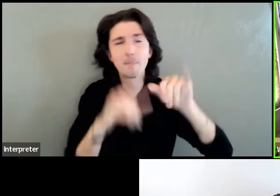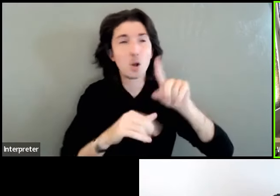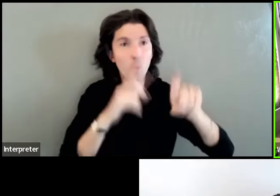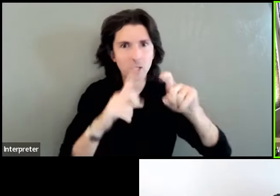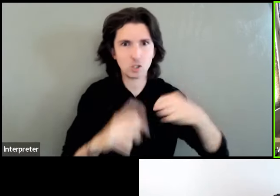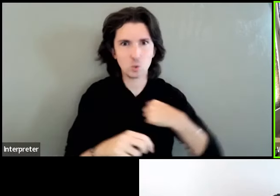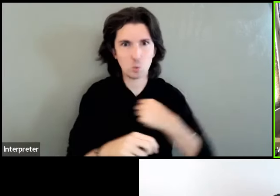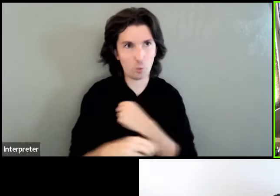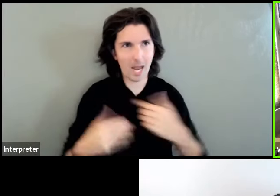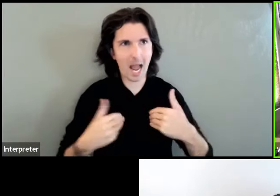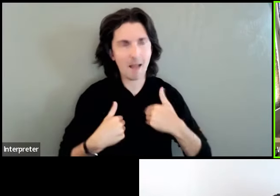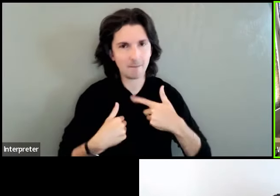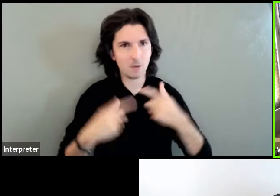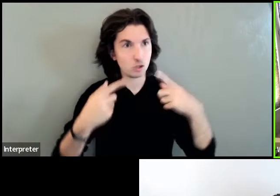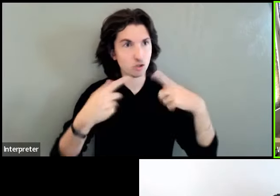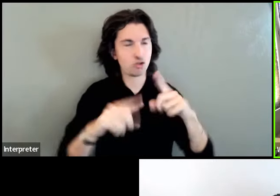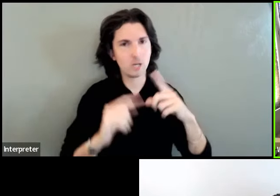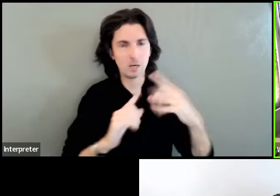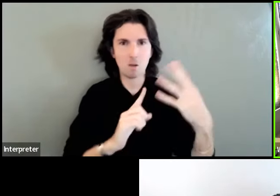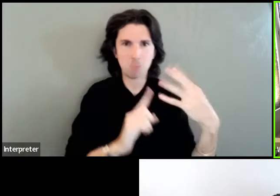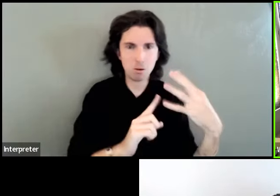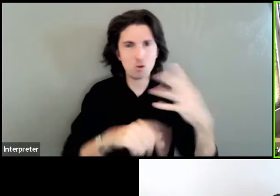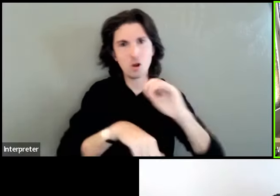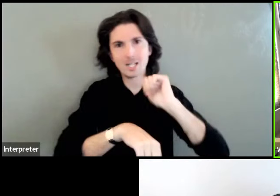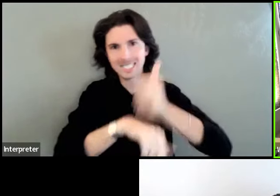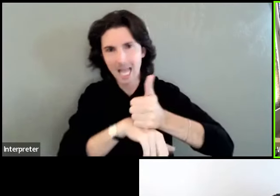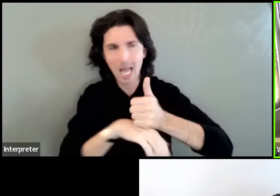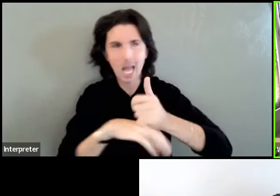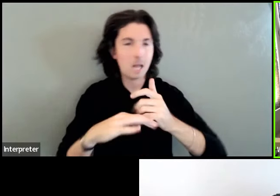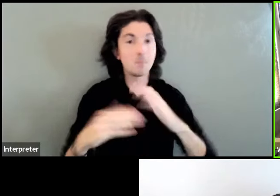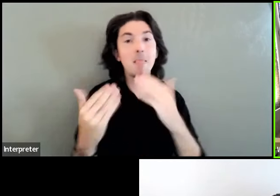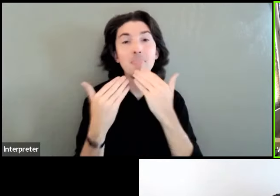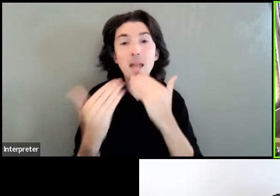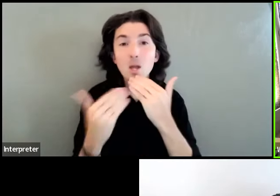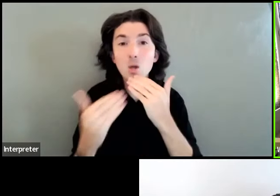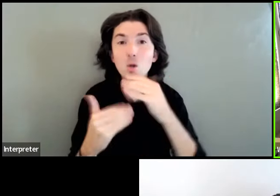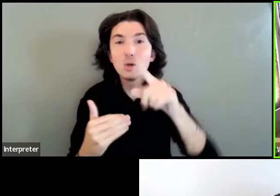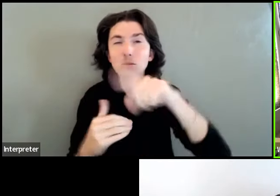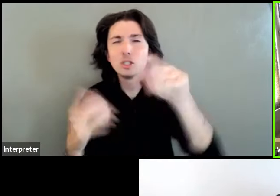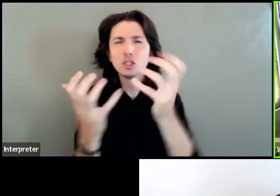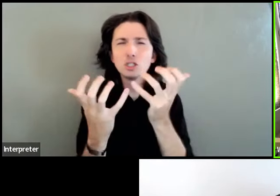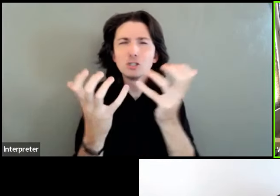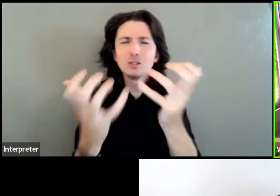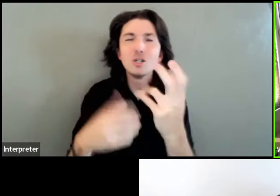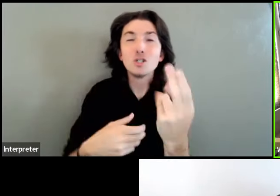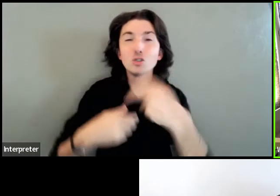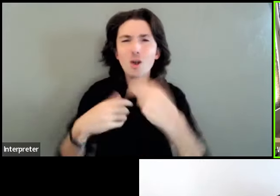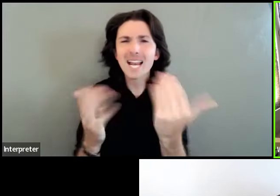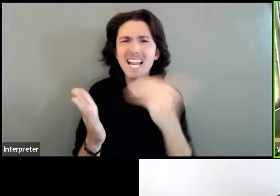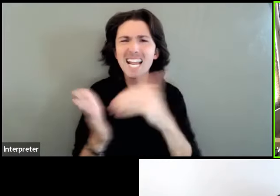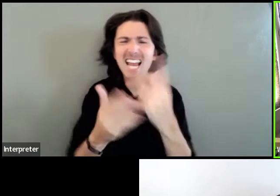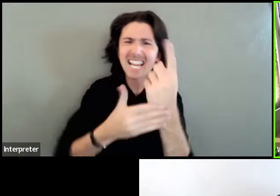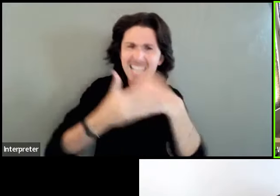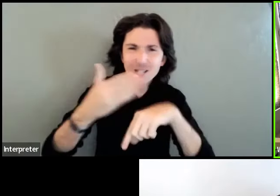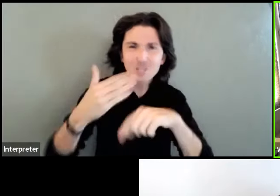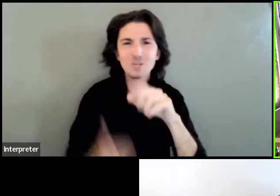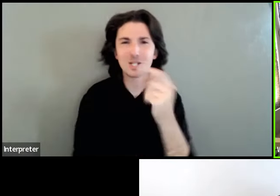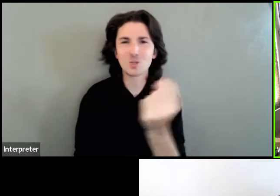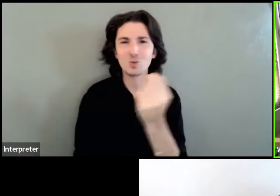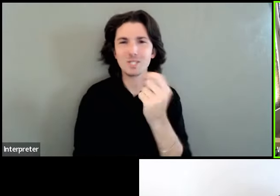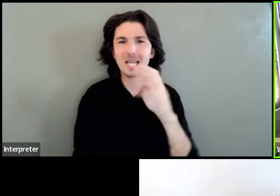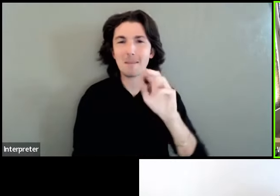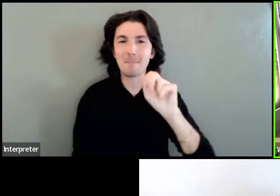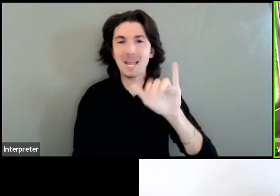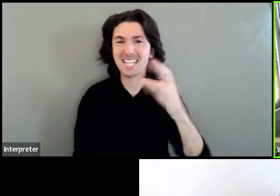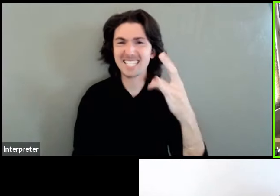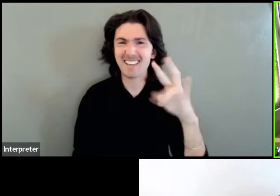set. Okay, thank you. I want to thank everyone. Please join us again next week, Tuesday, May 17th at 10 a.m. Pacific,